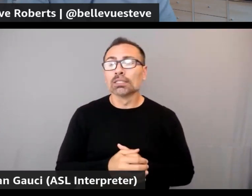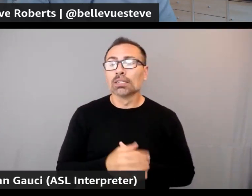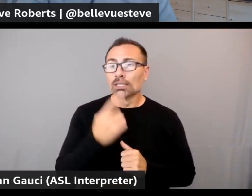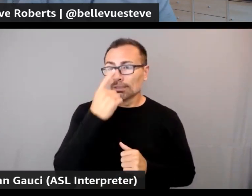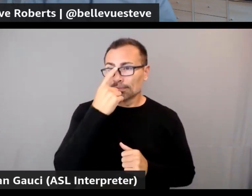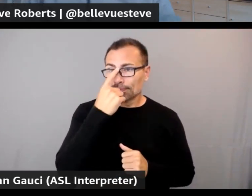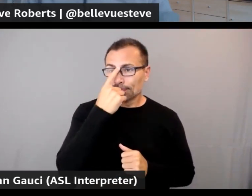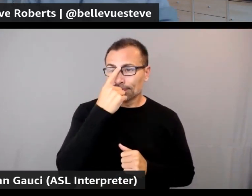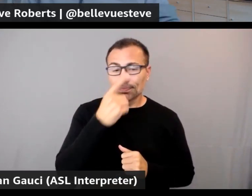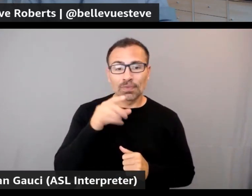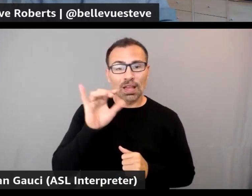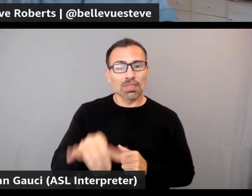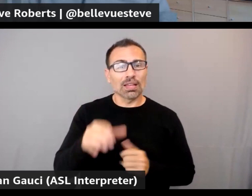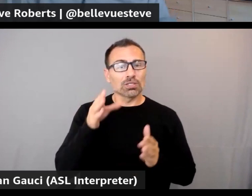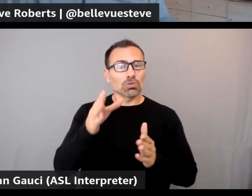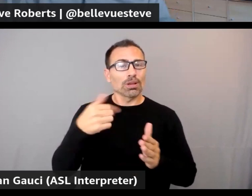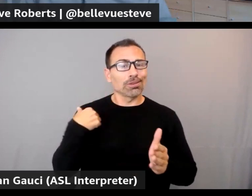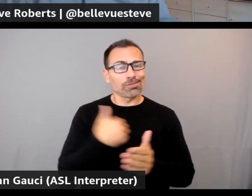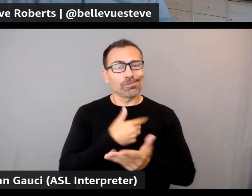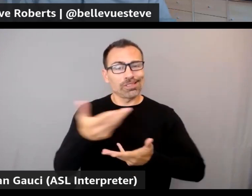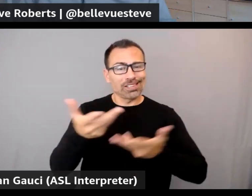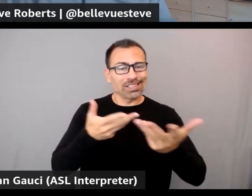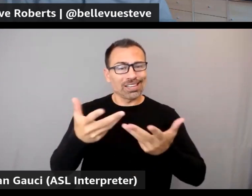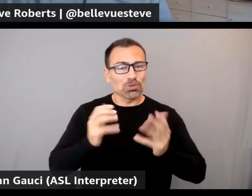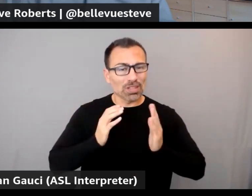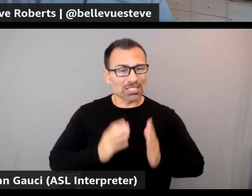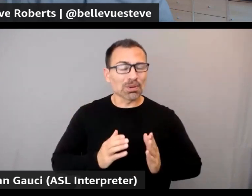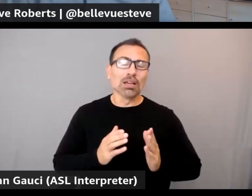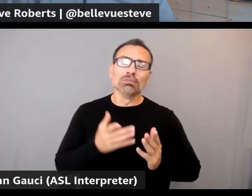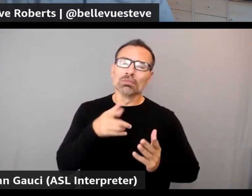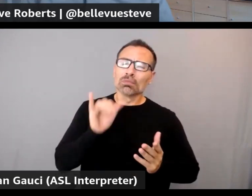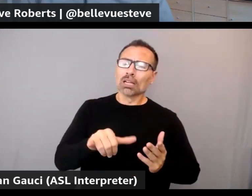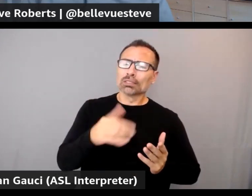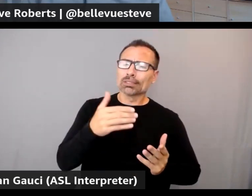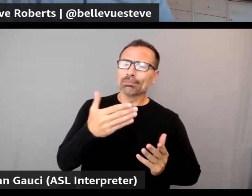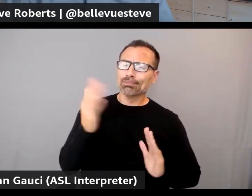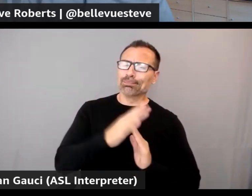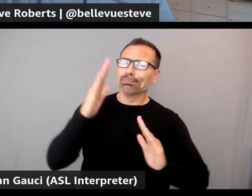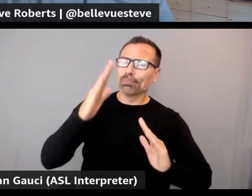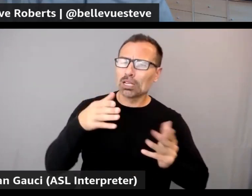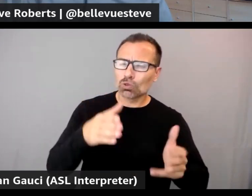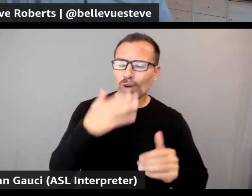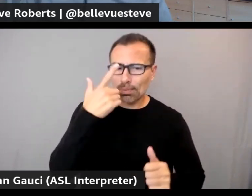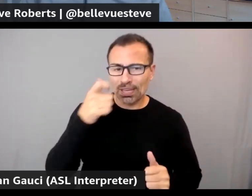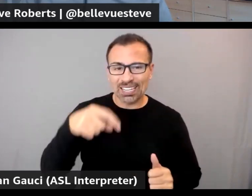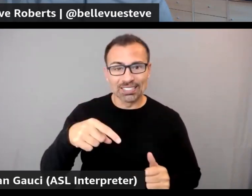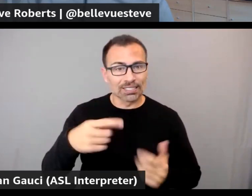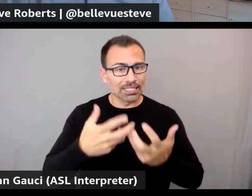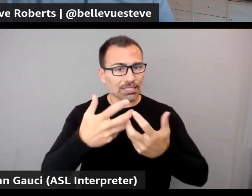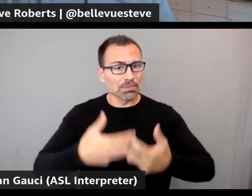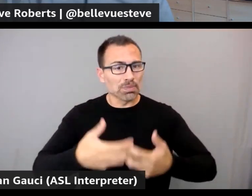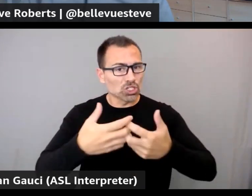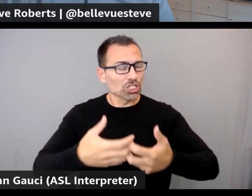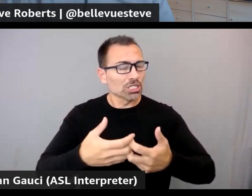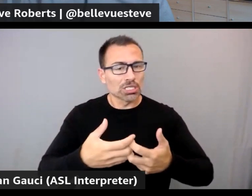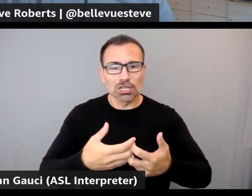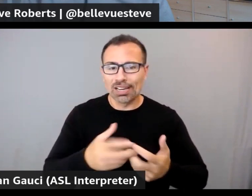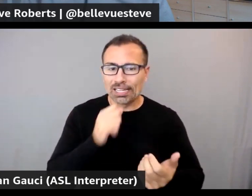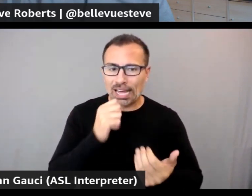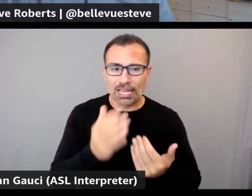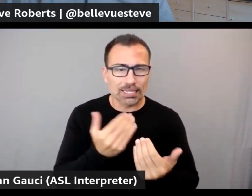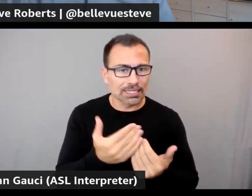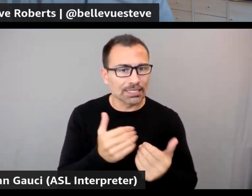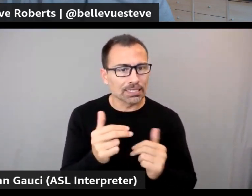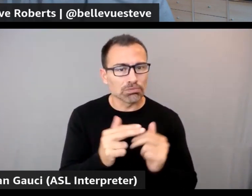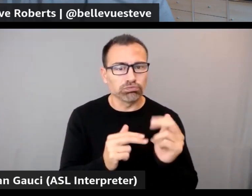That's the way we engage with customers, and that's actually the best way to do it because these machines are not easy to build. If